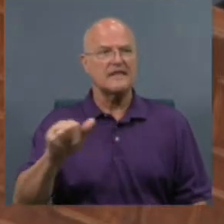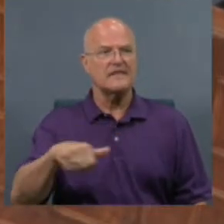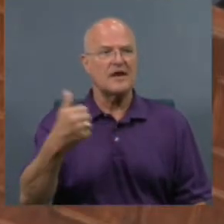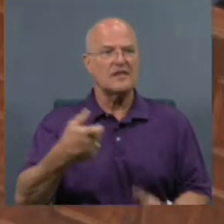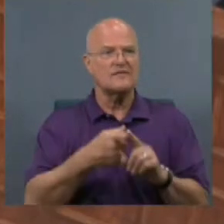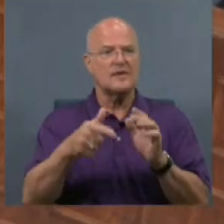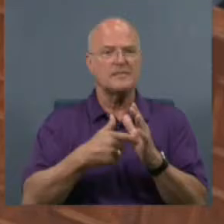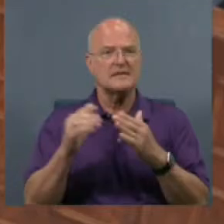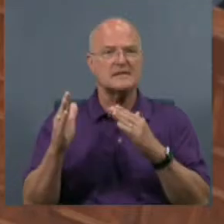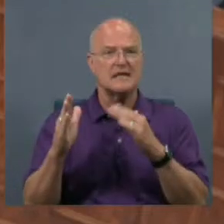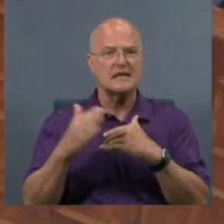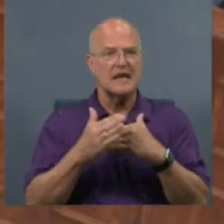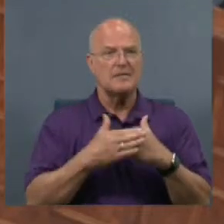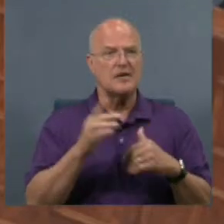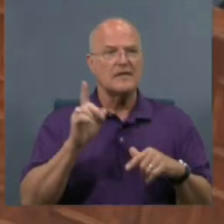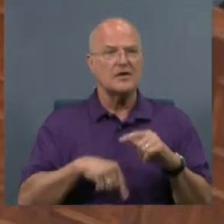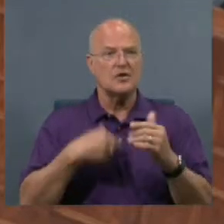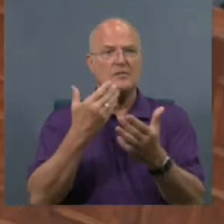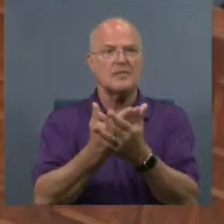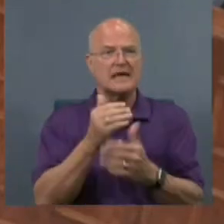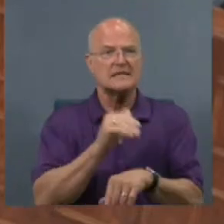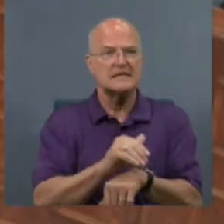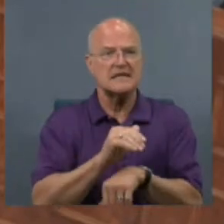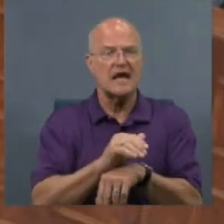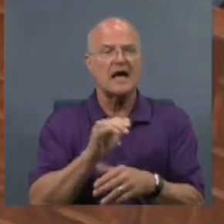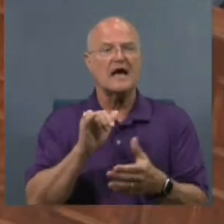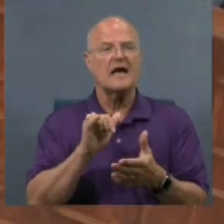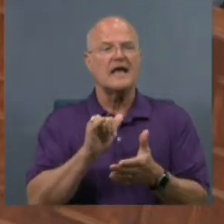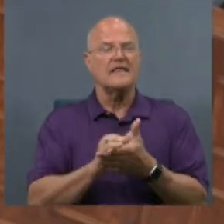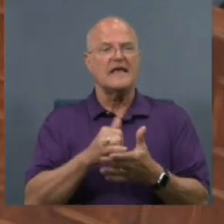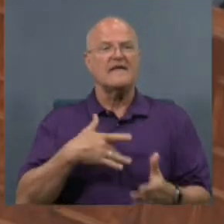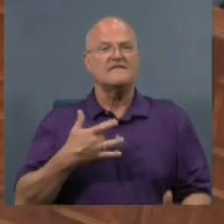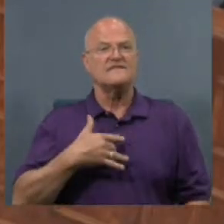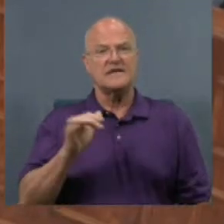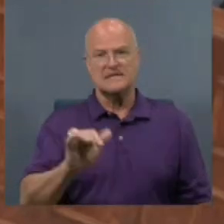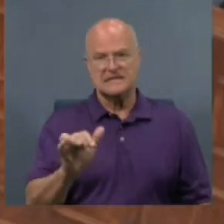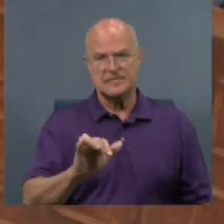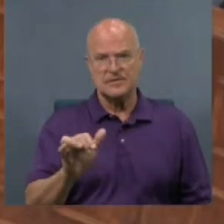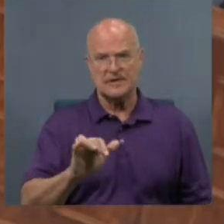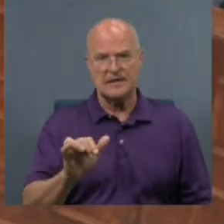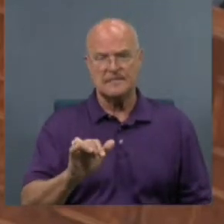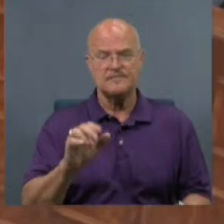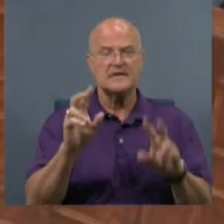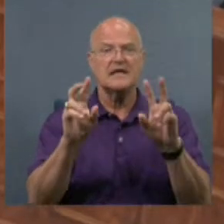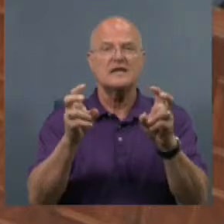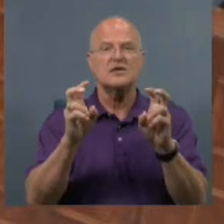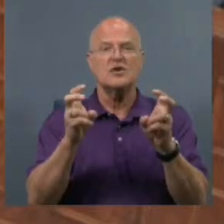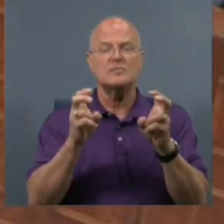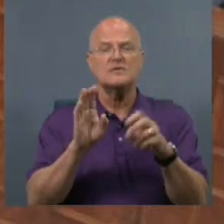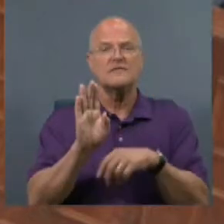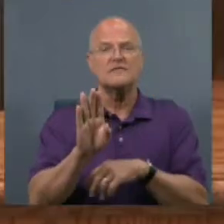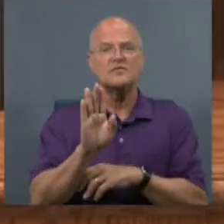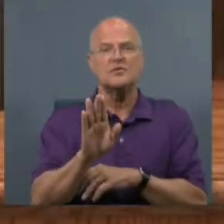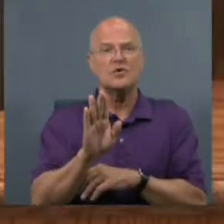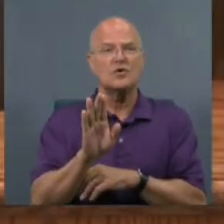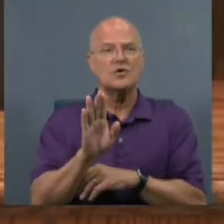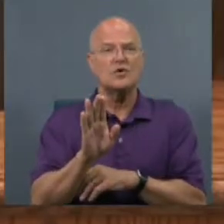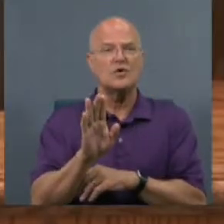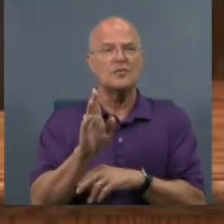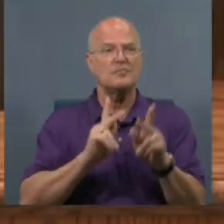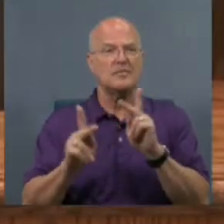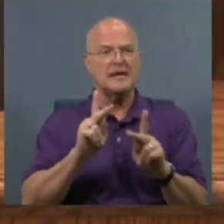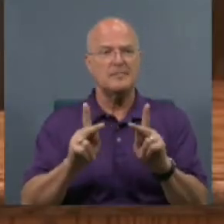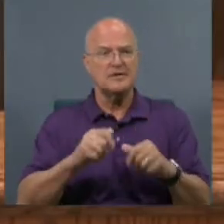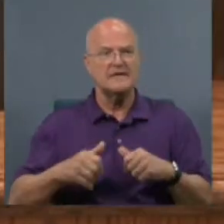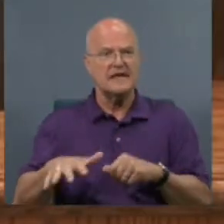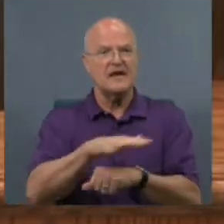others from this neighborhood that weren't able to make it that feel similarly. in terms of your residence, I'm